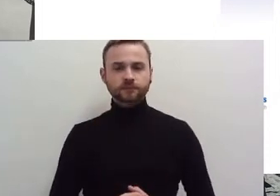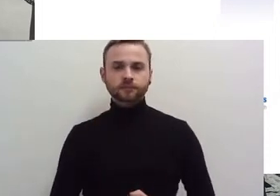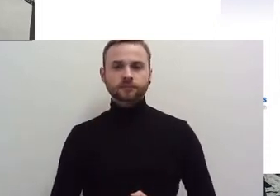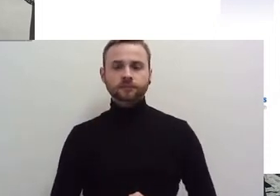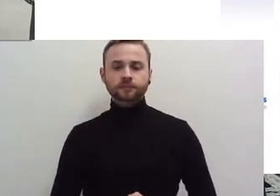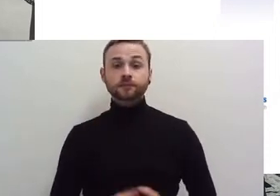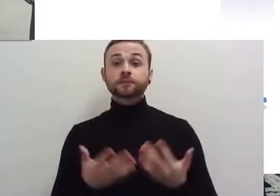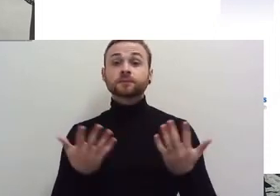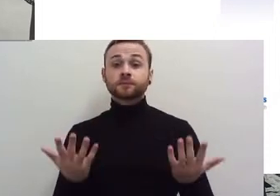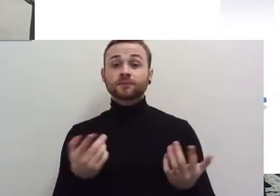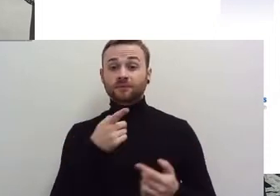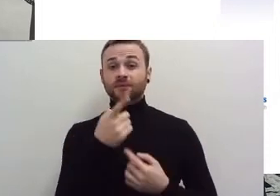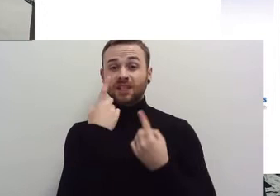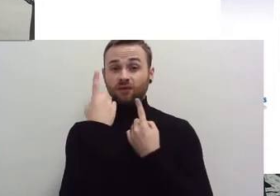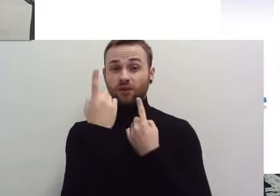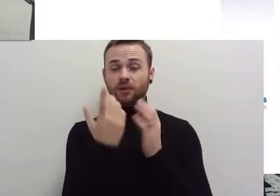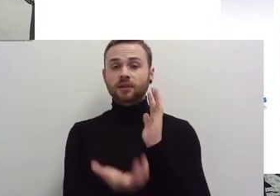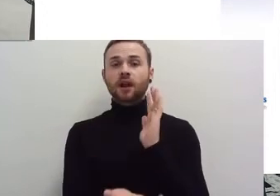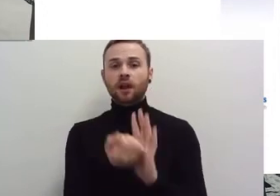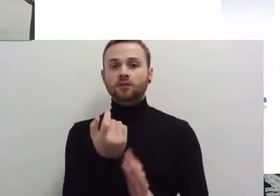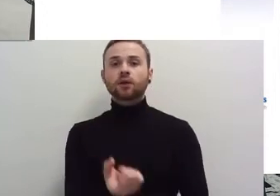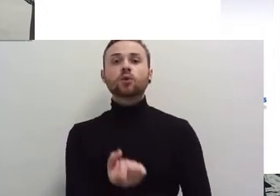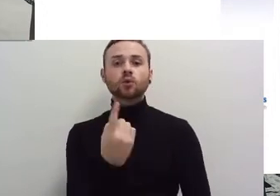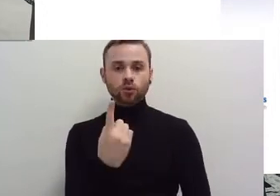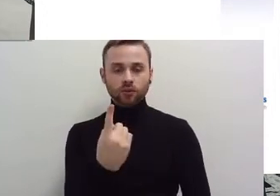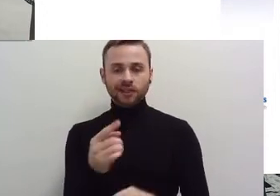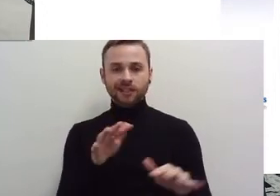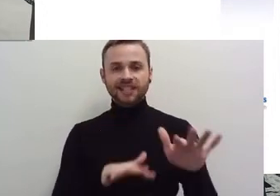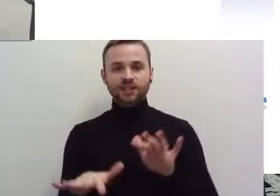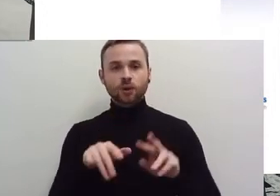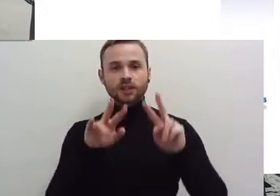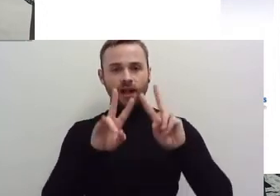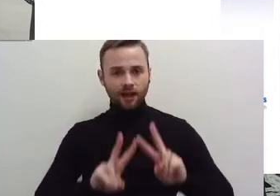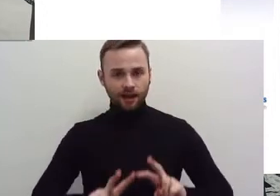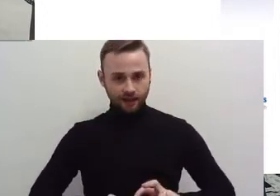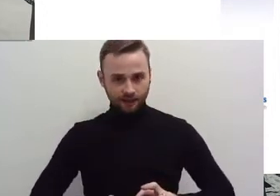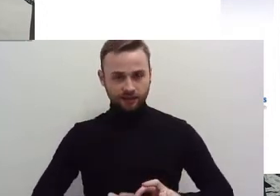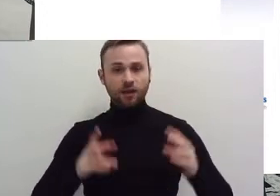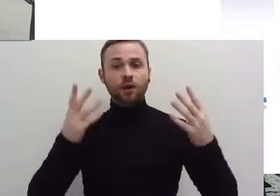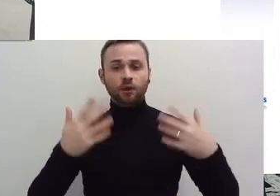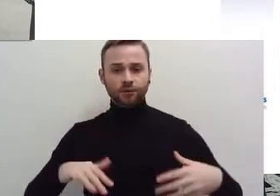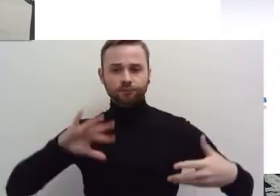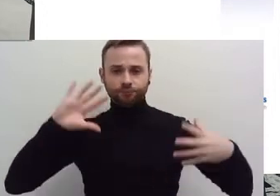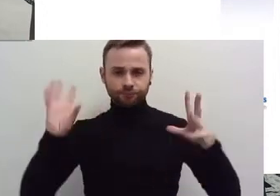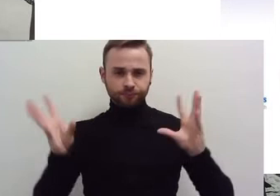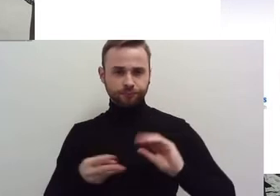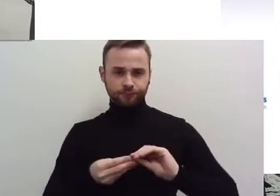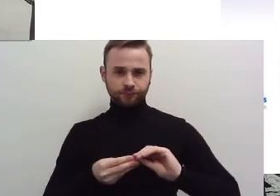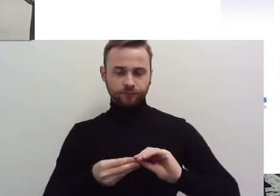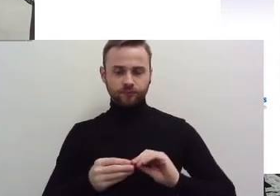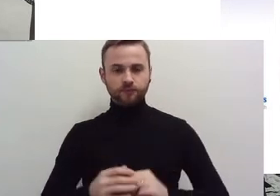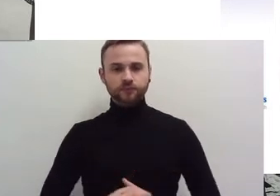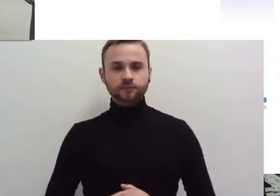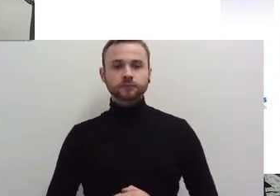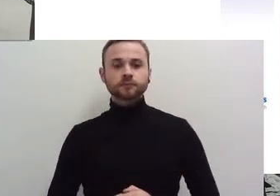published in a very extensive, I believe it's around 200 page report that is available online. And